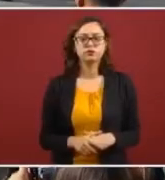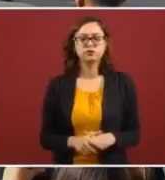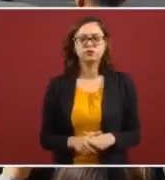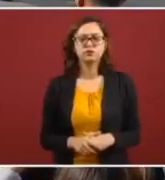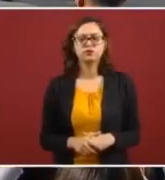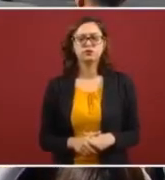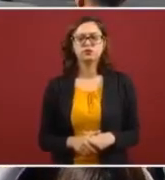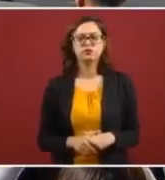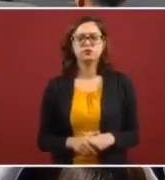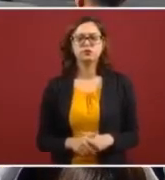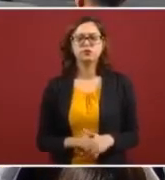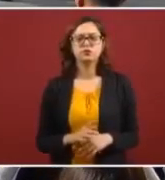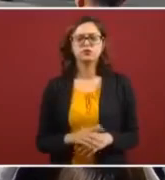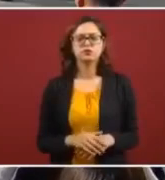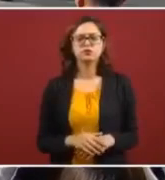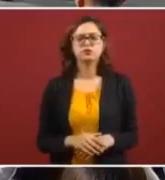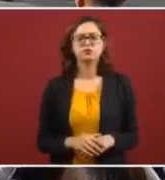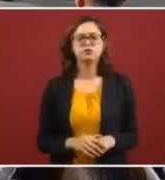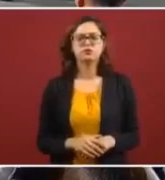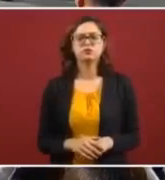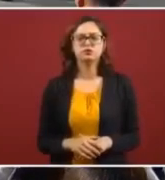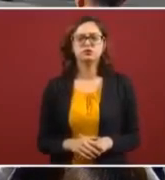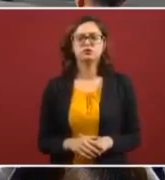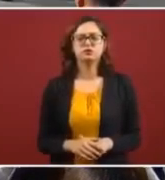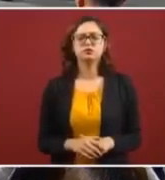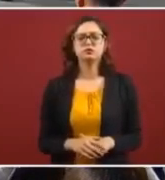the creation of